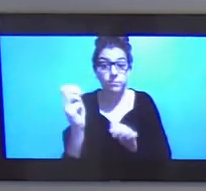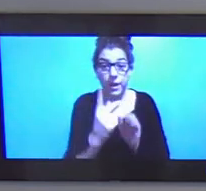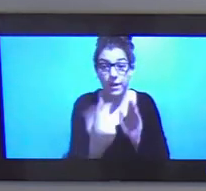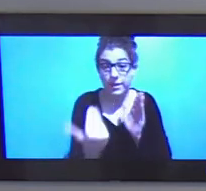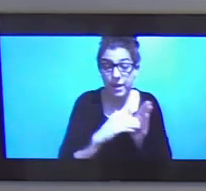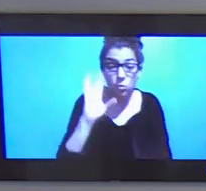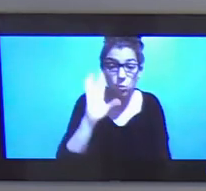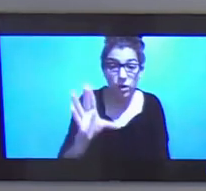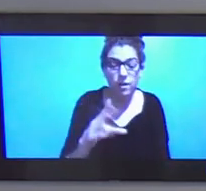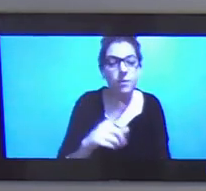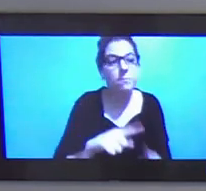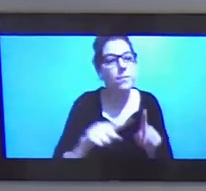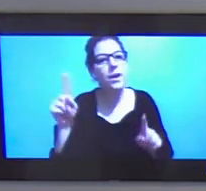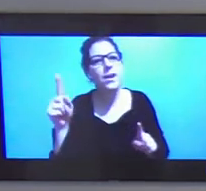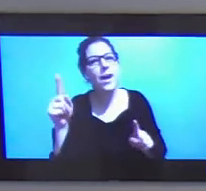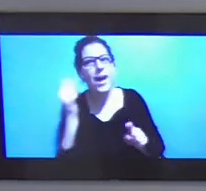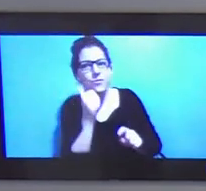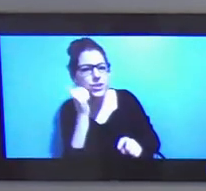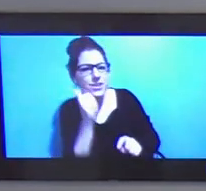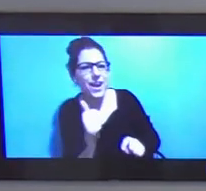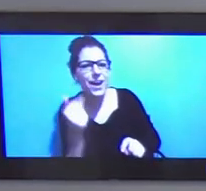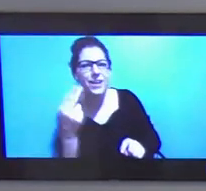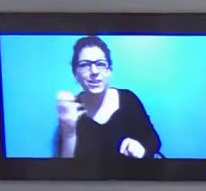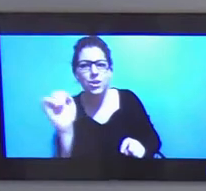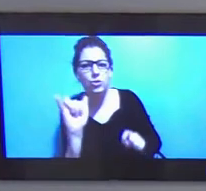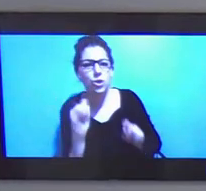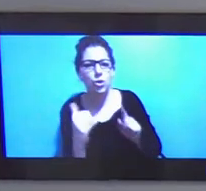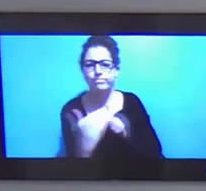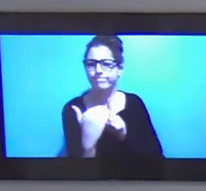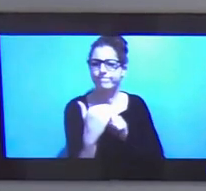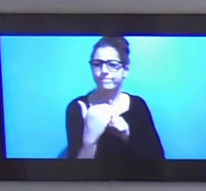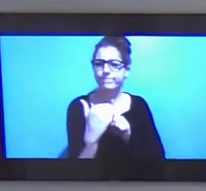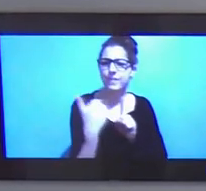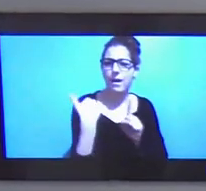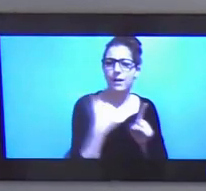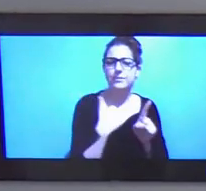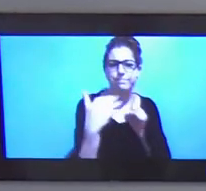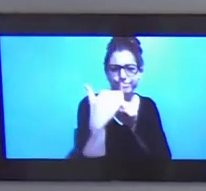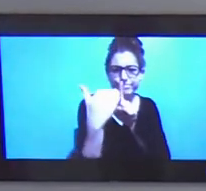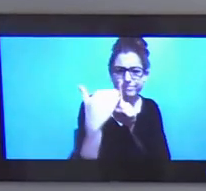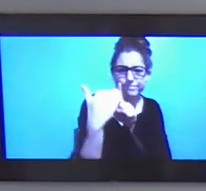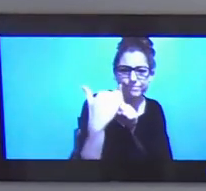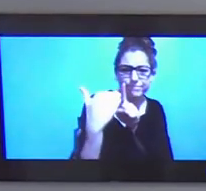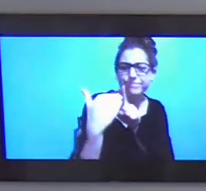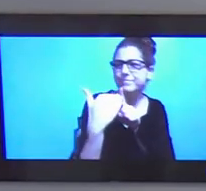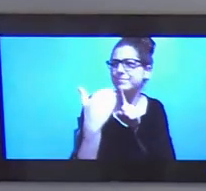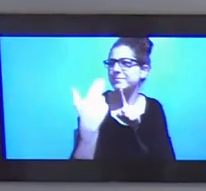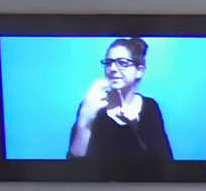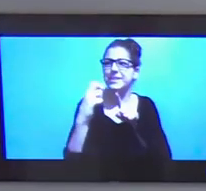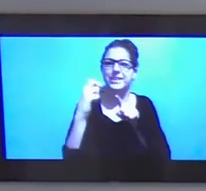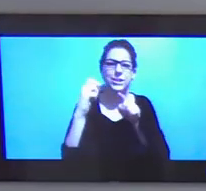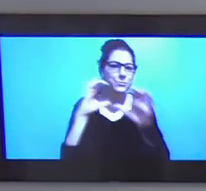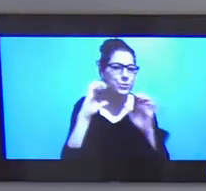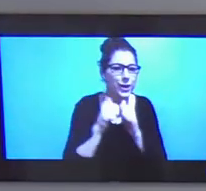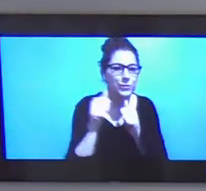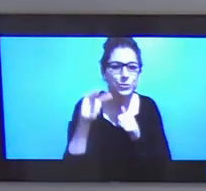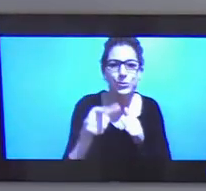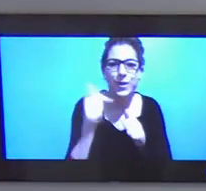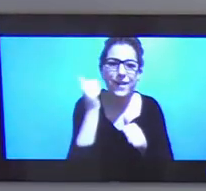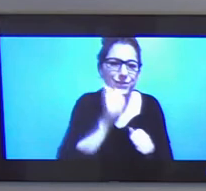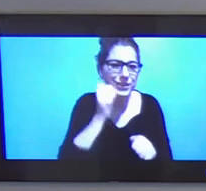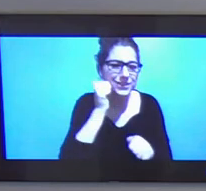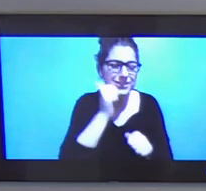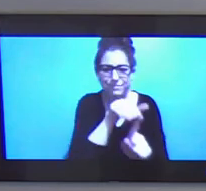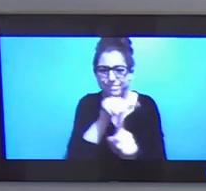knocks at our heart every day, doesn't he? He knocks at the heart, rings the doorbell, texts you, whatever way Jesus finds to get our